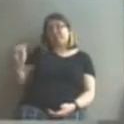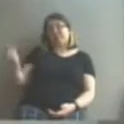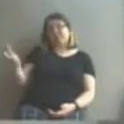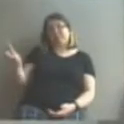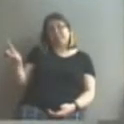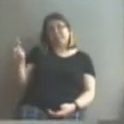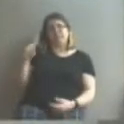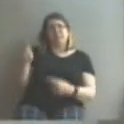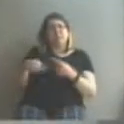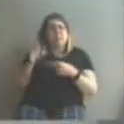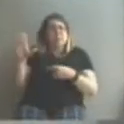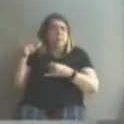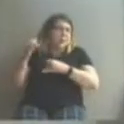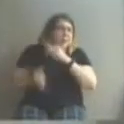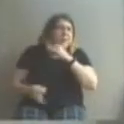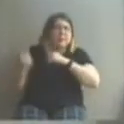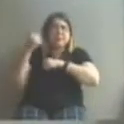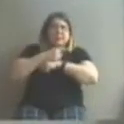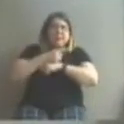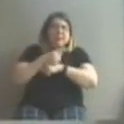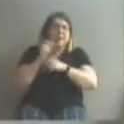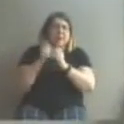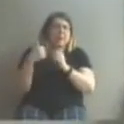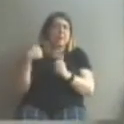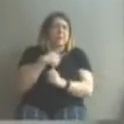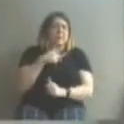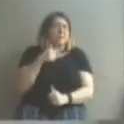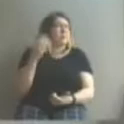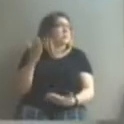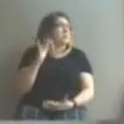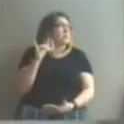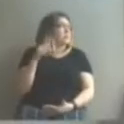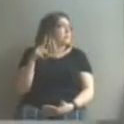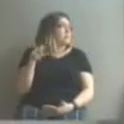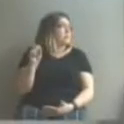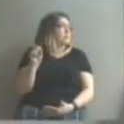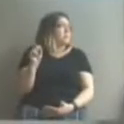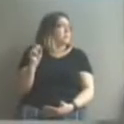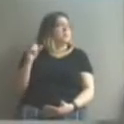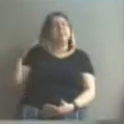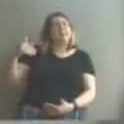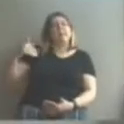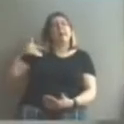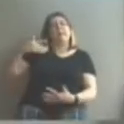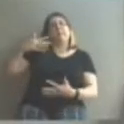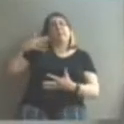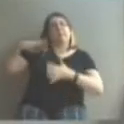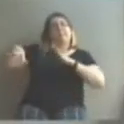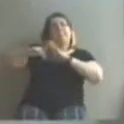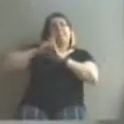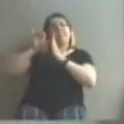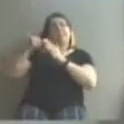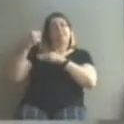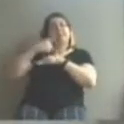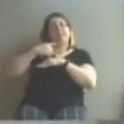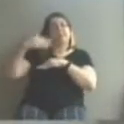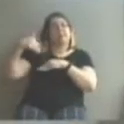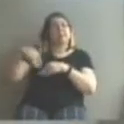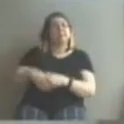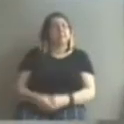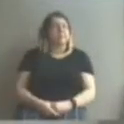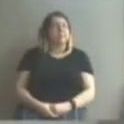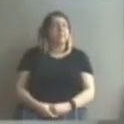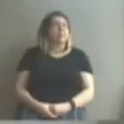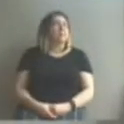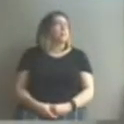But when is your last day with us at JCPS? We have not identified that day just yet. Okay. But